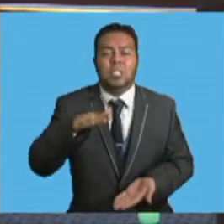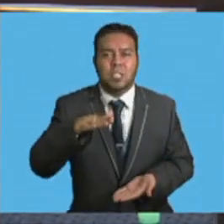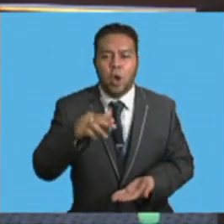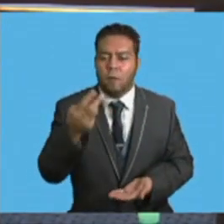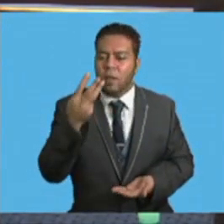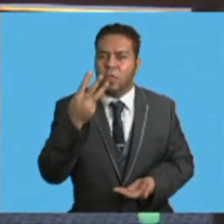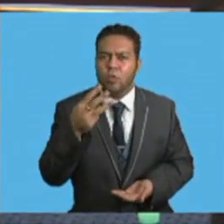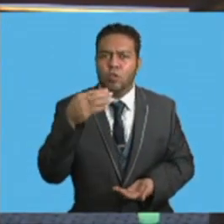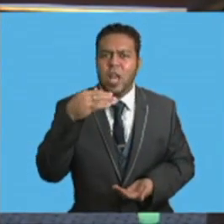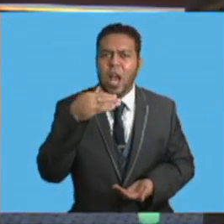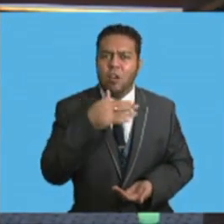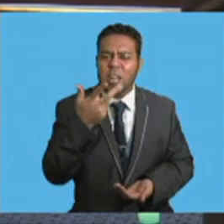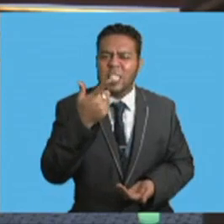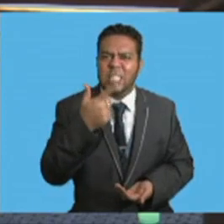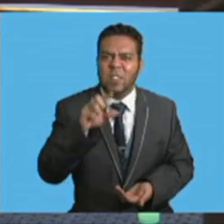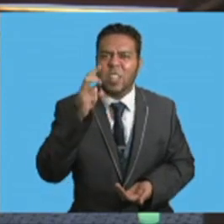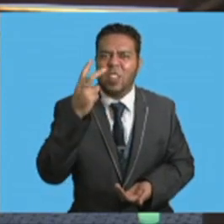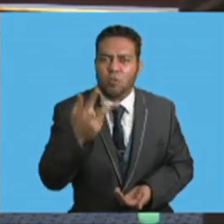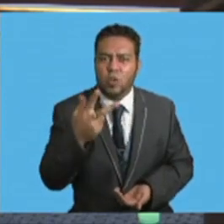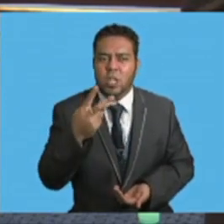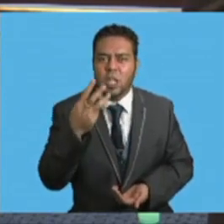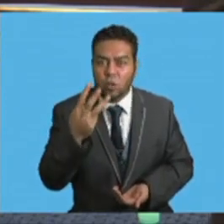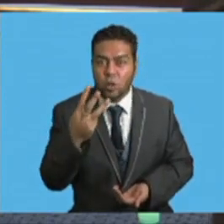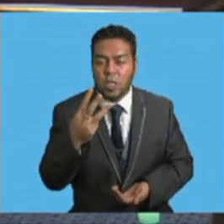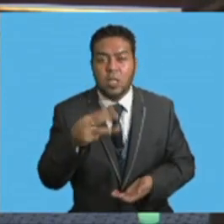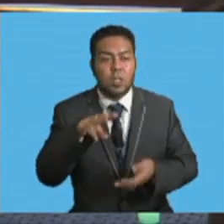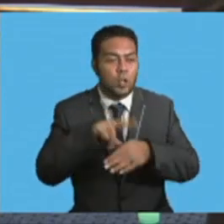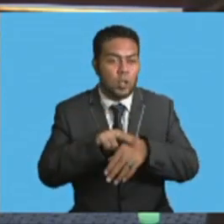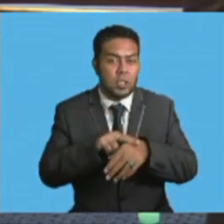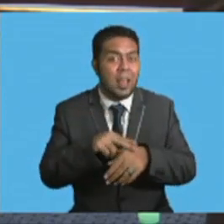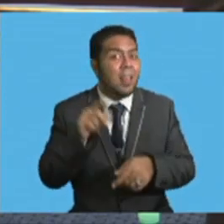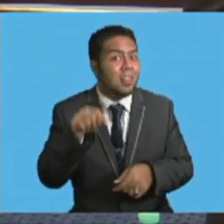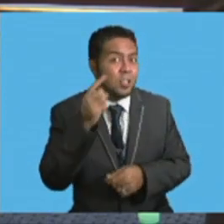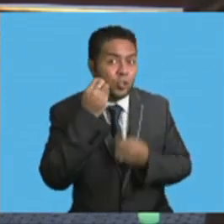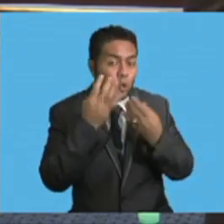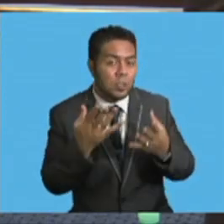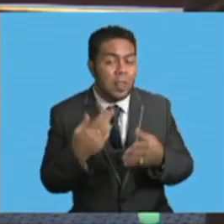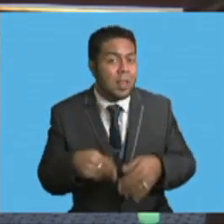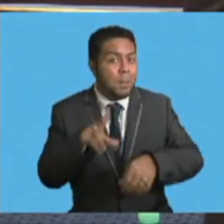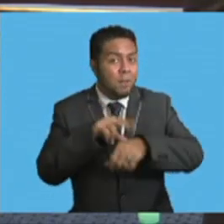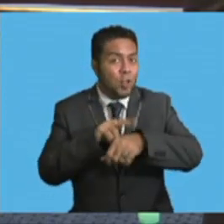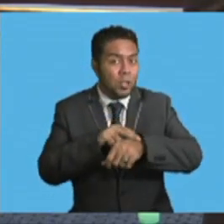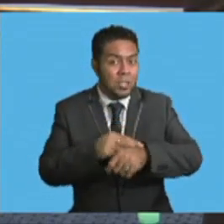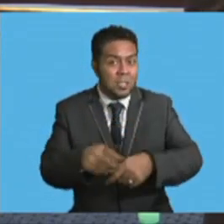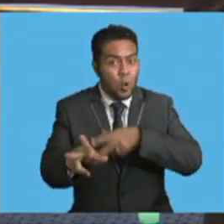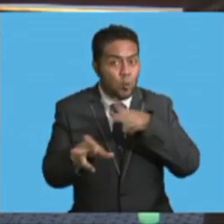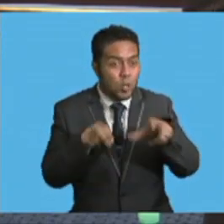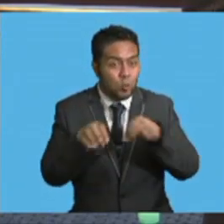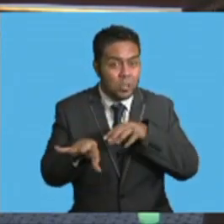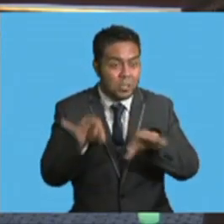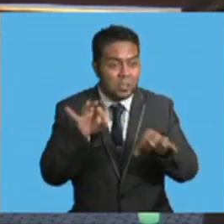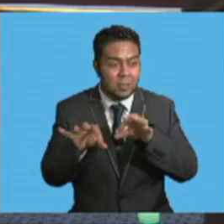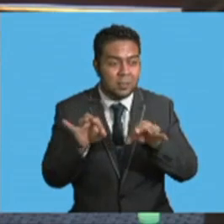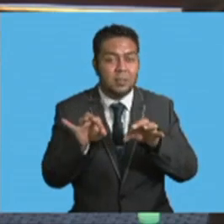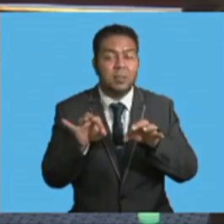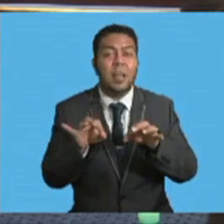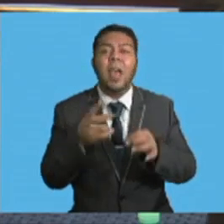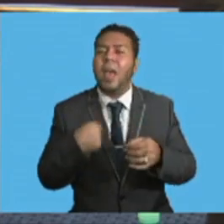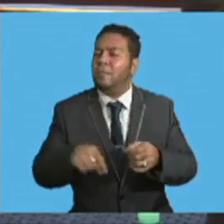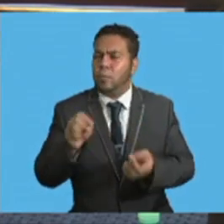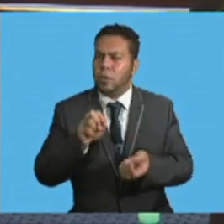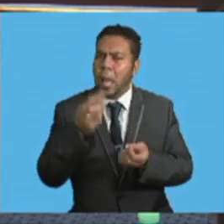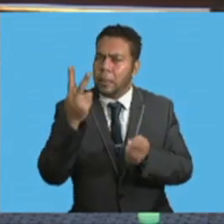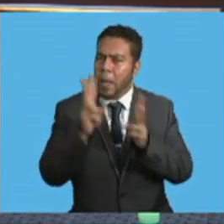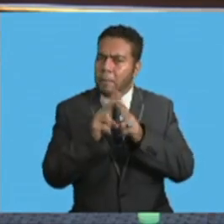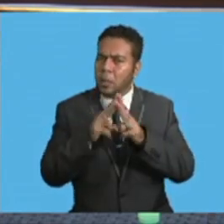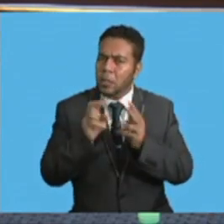of 373. This indicates the number of doctors recruited, Honourable Speaker, has almost doubled in the last